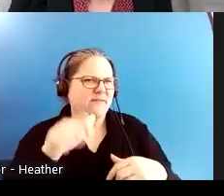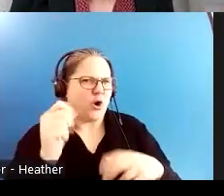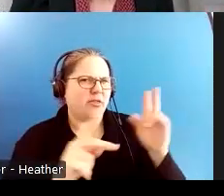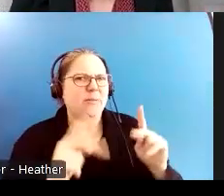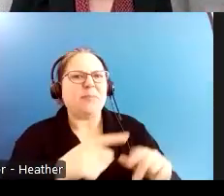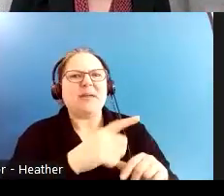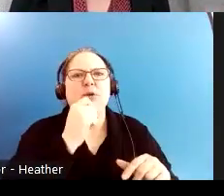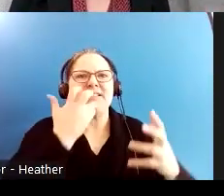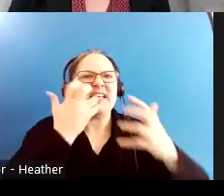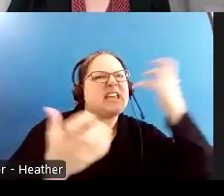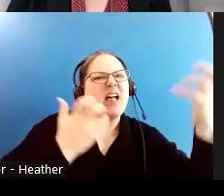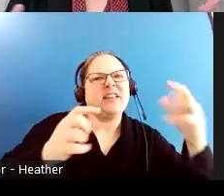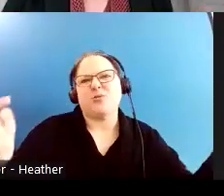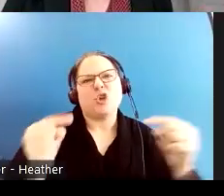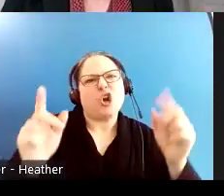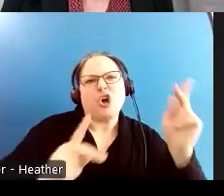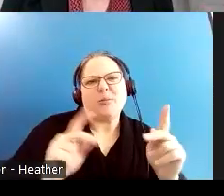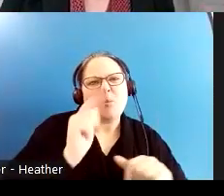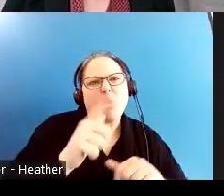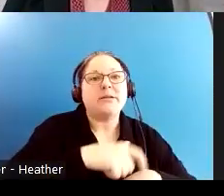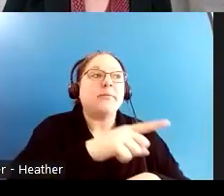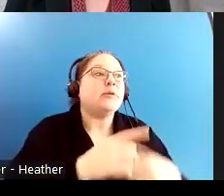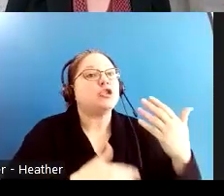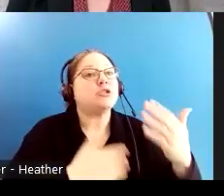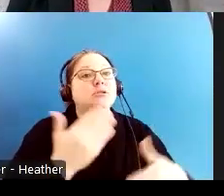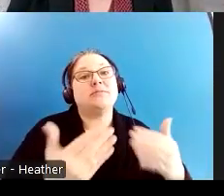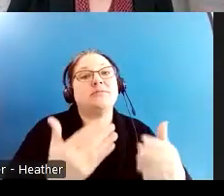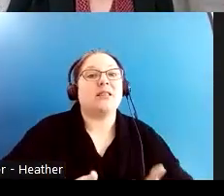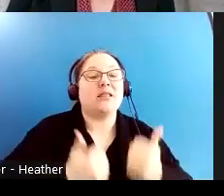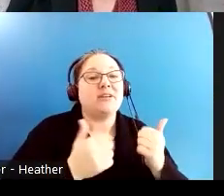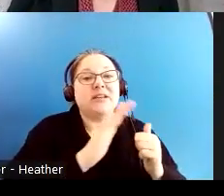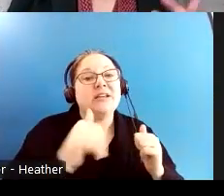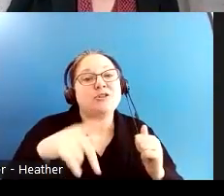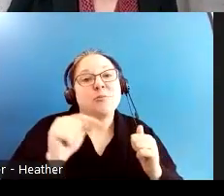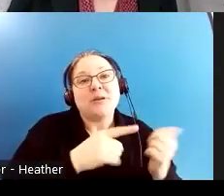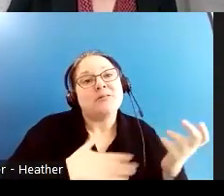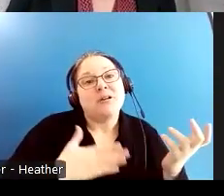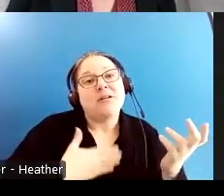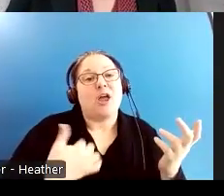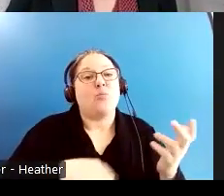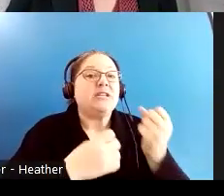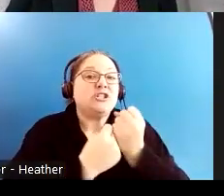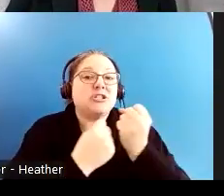homicidal threats all the time. He was just living his life in his apartment, and we were able to sort of support that.